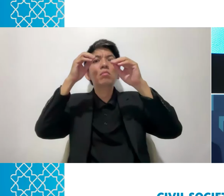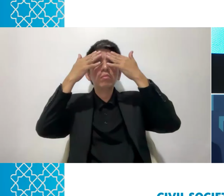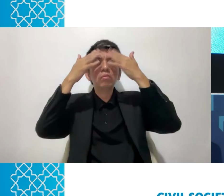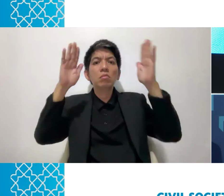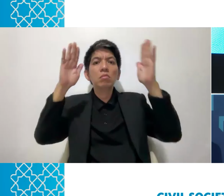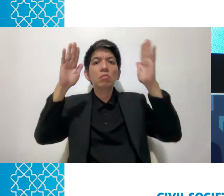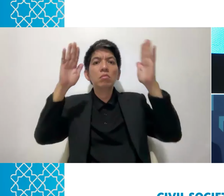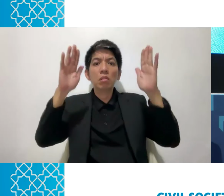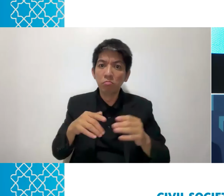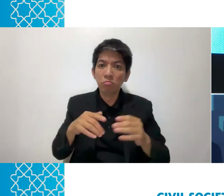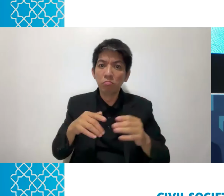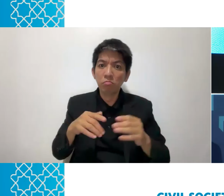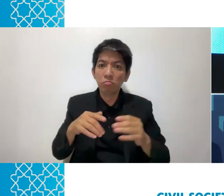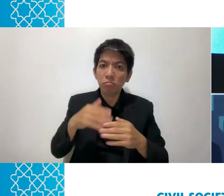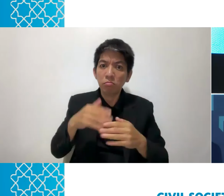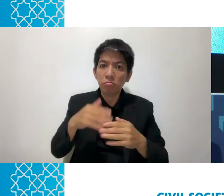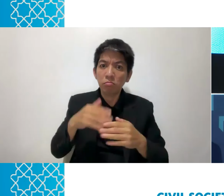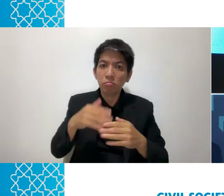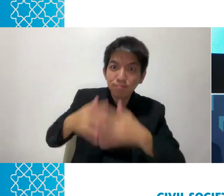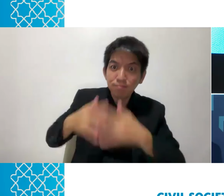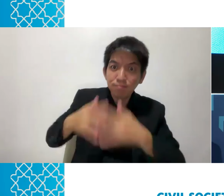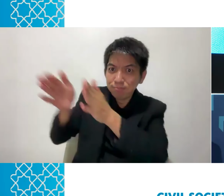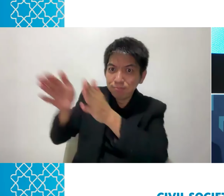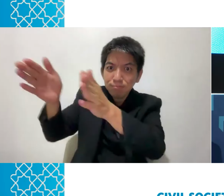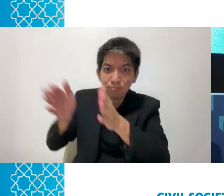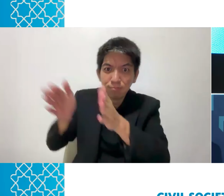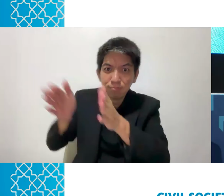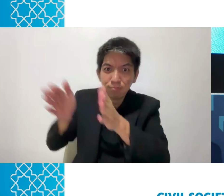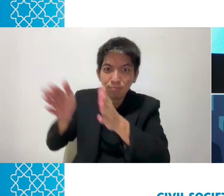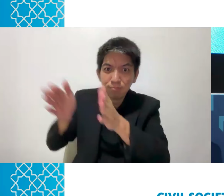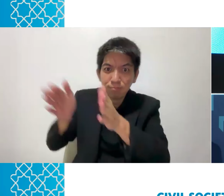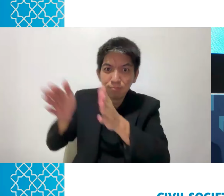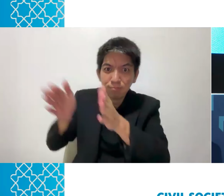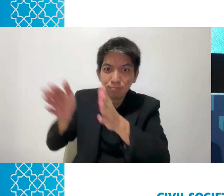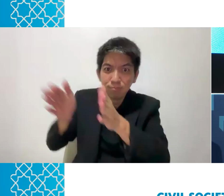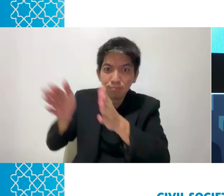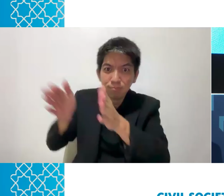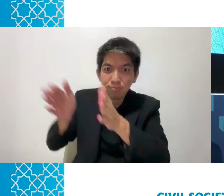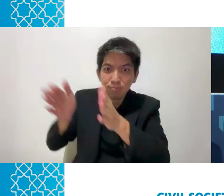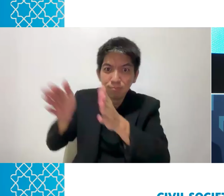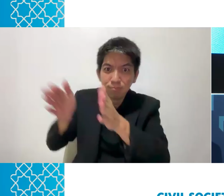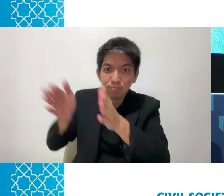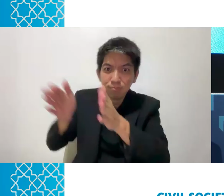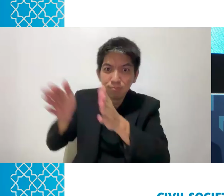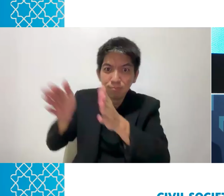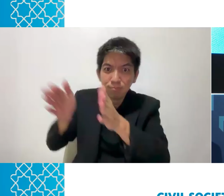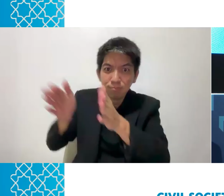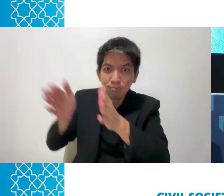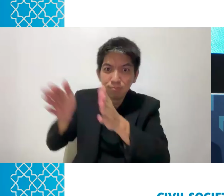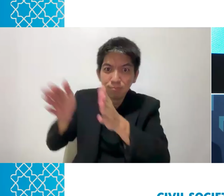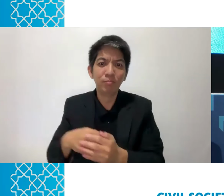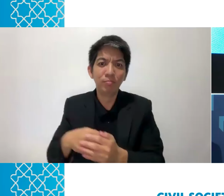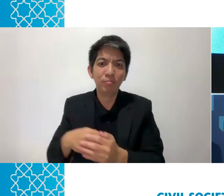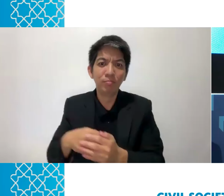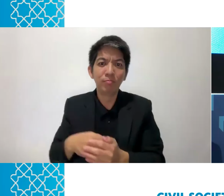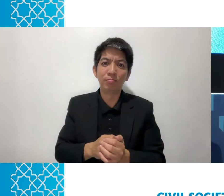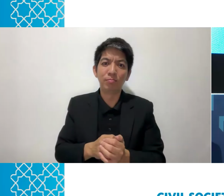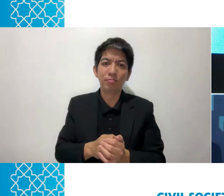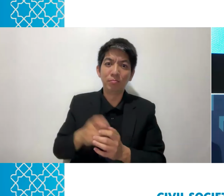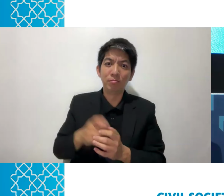was taken and approved by our chief minister, our senior leaders in the regional